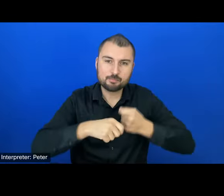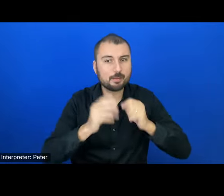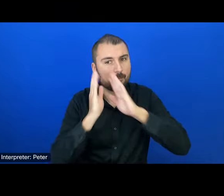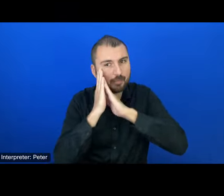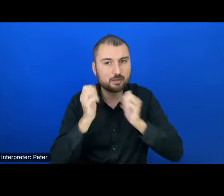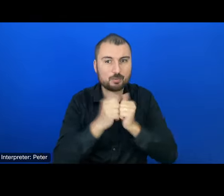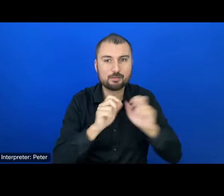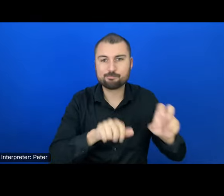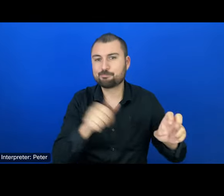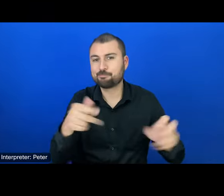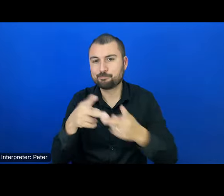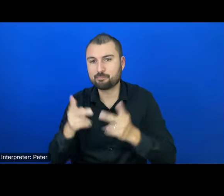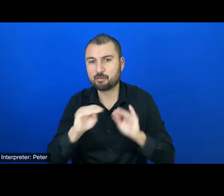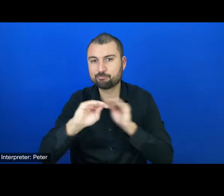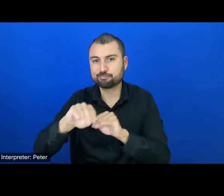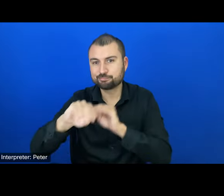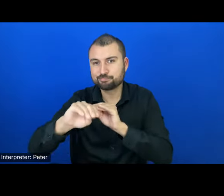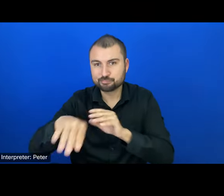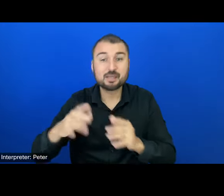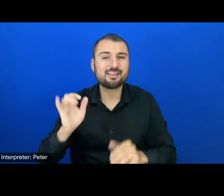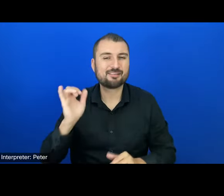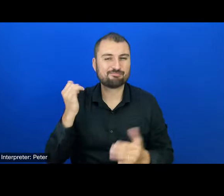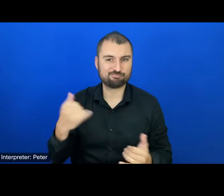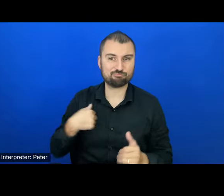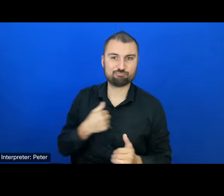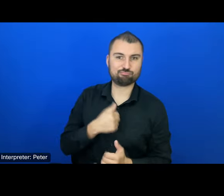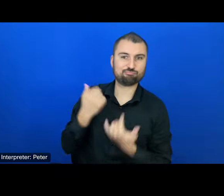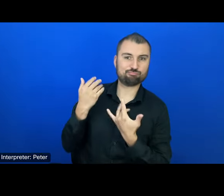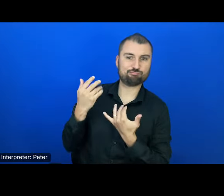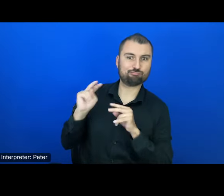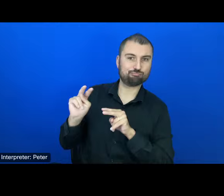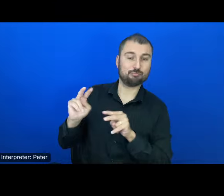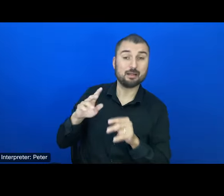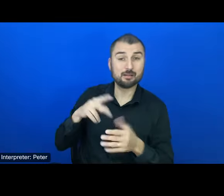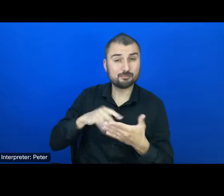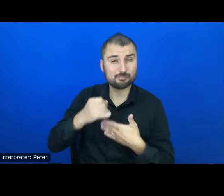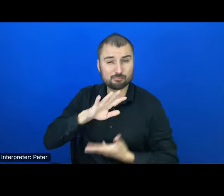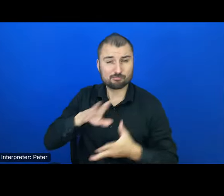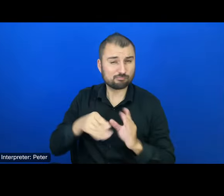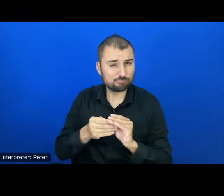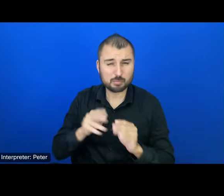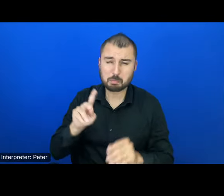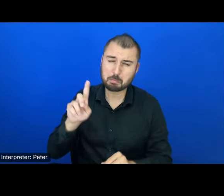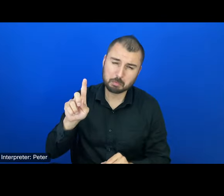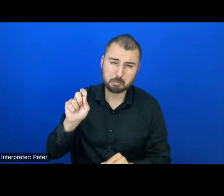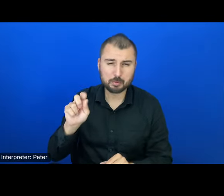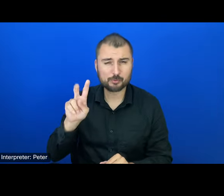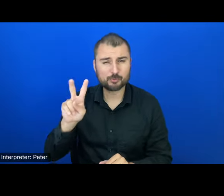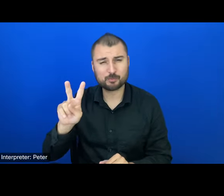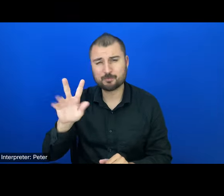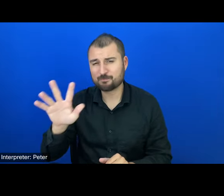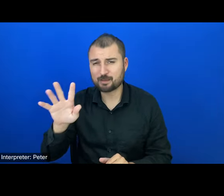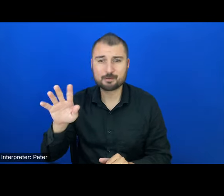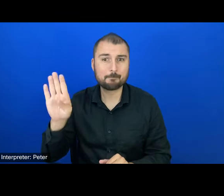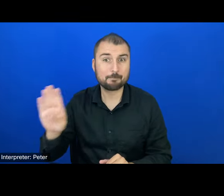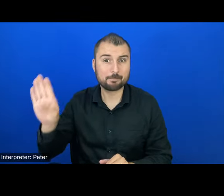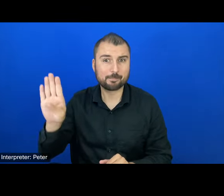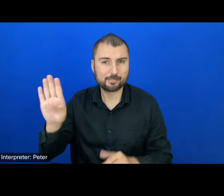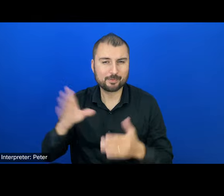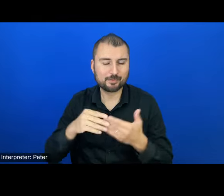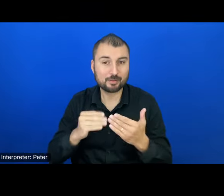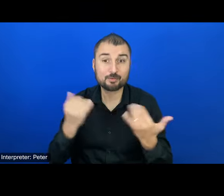at another place. So that's where we sit right now. The projects add up to a little over $1.25 billion. And right